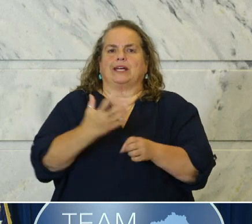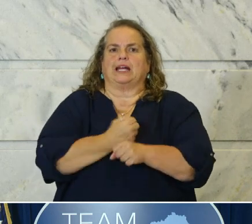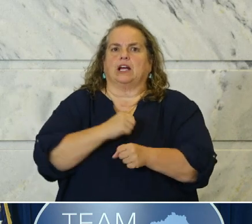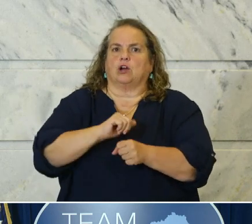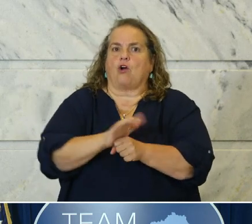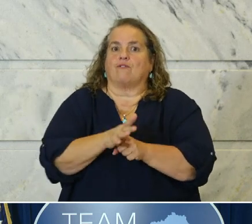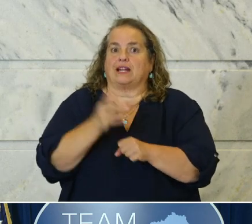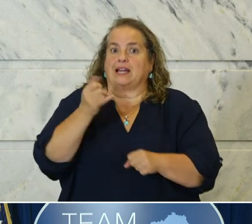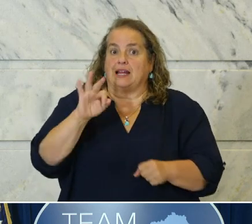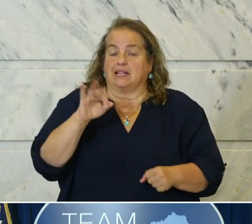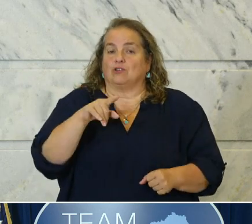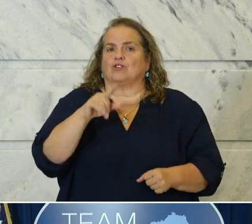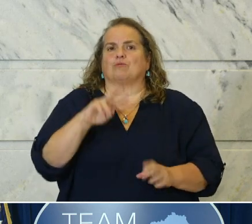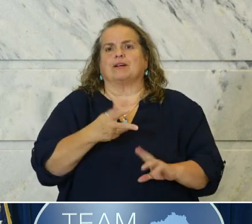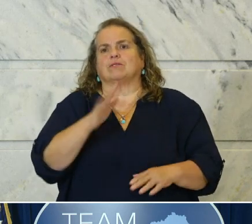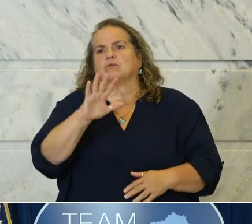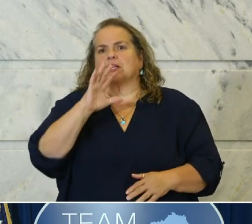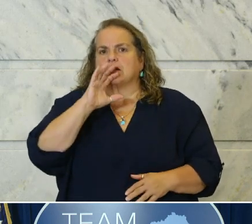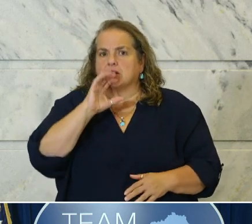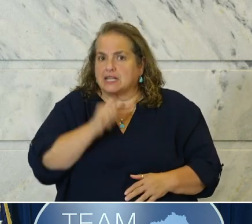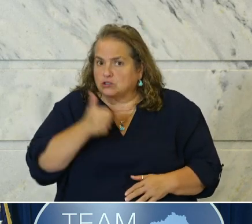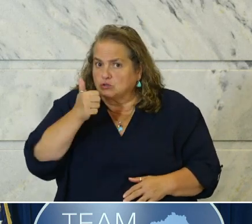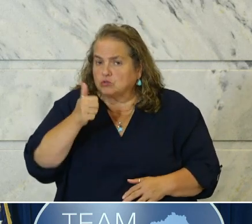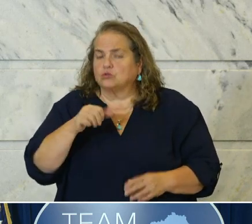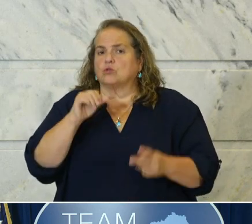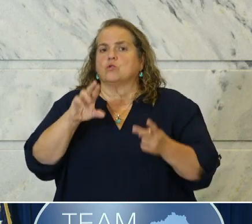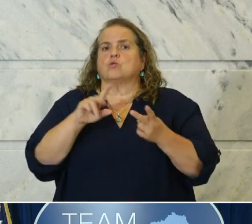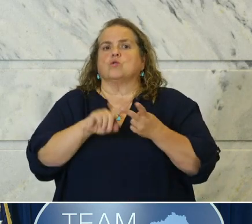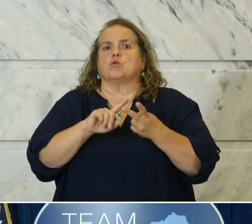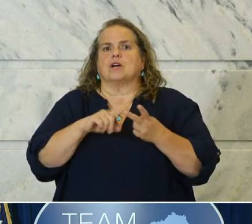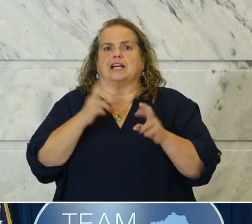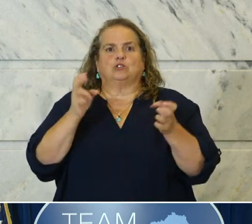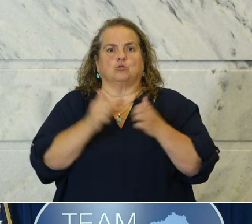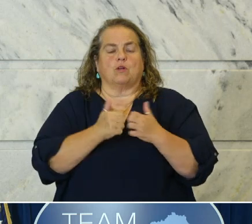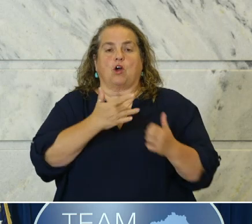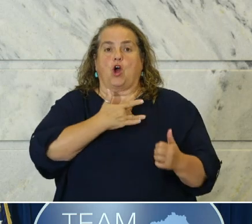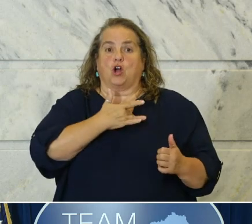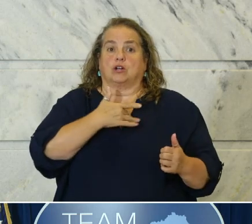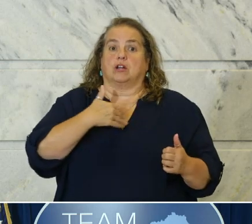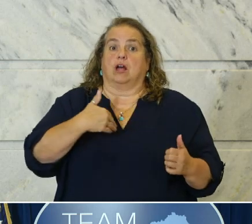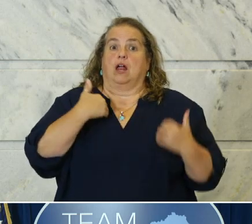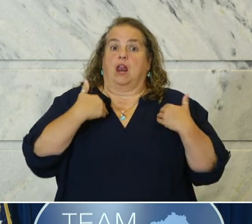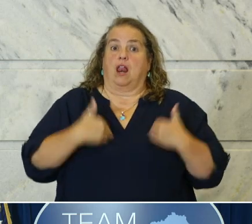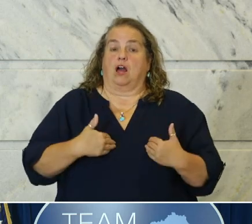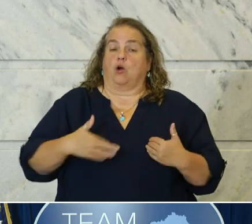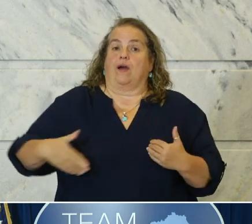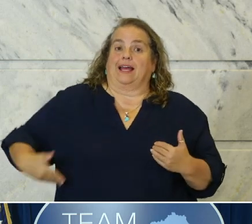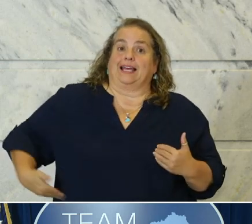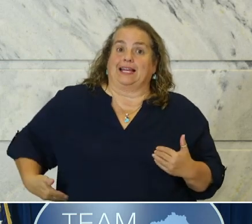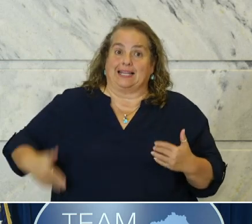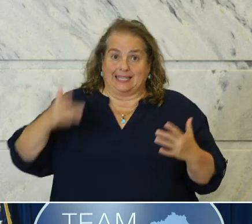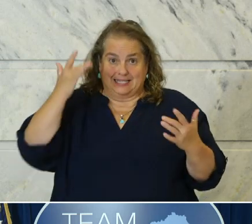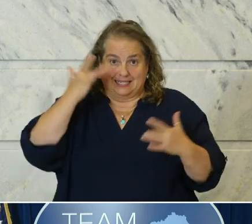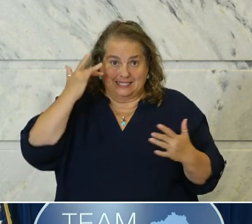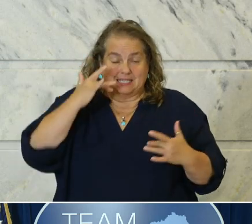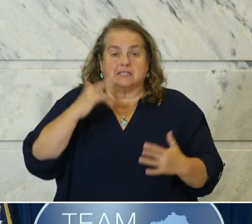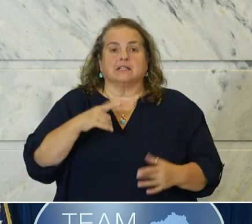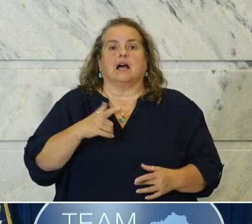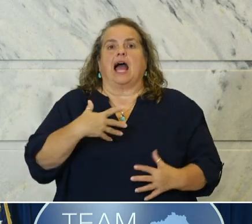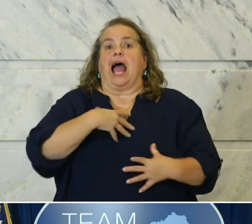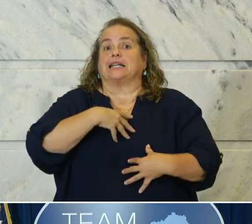of a certain age or have issues with heart, lung, or kidney disease, significant